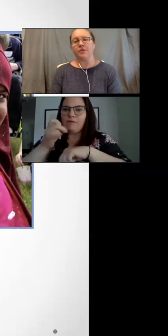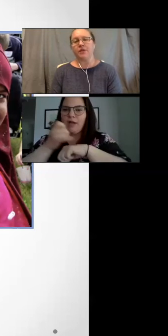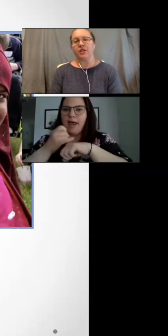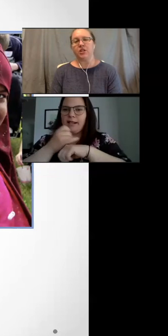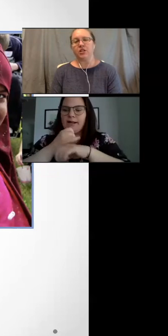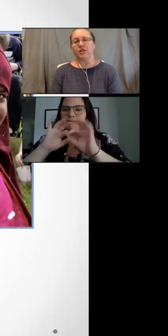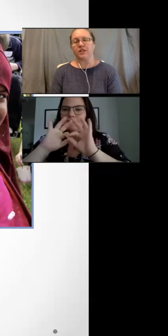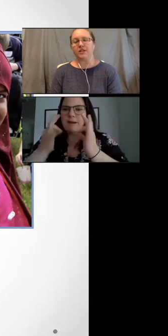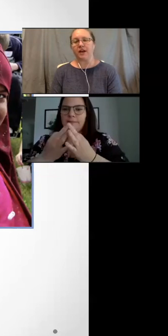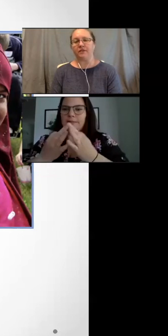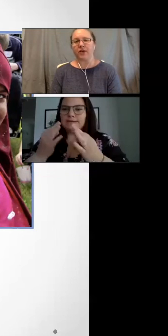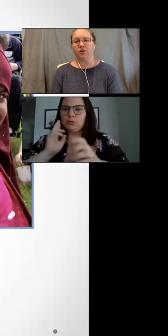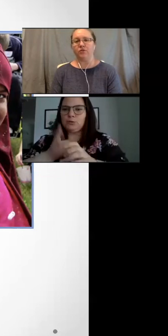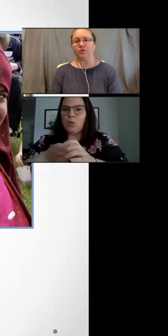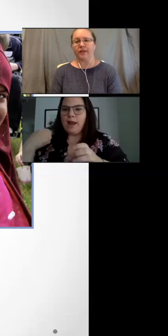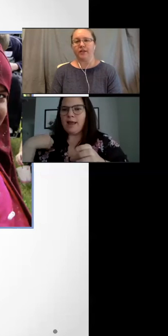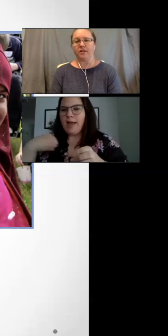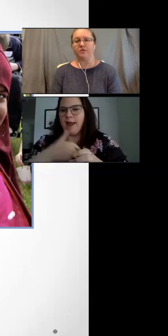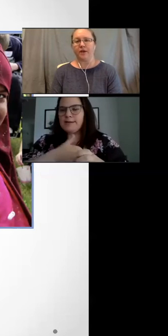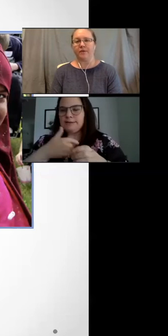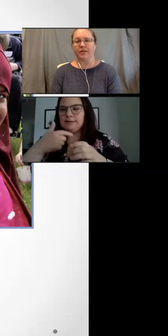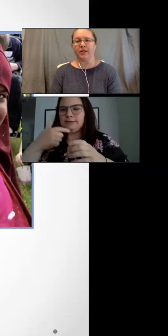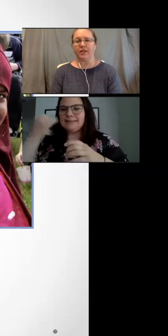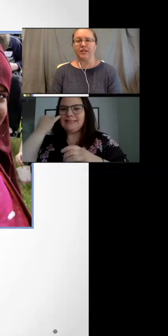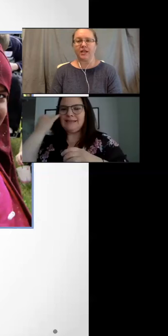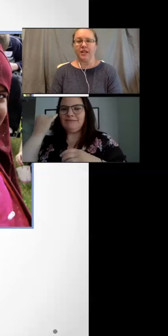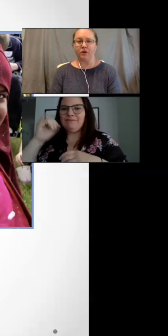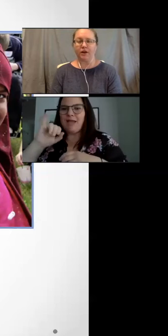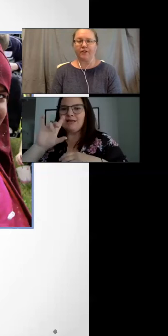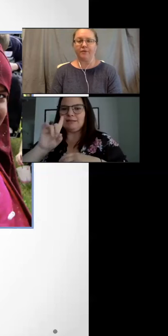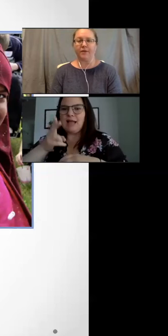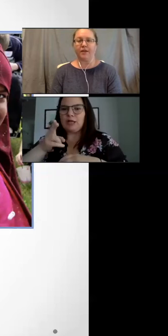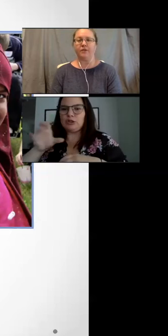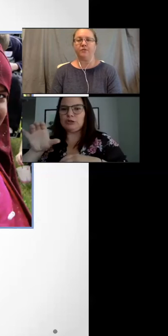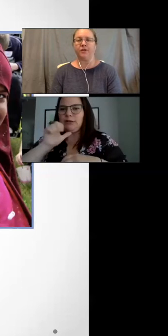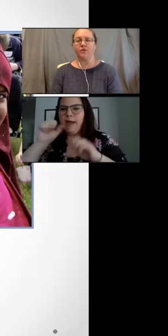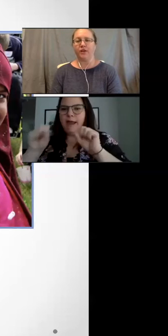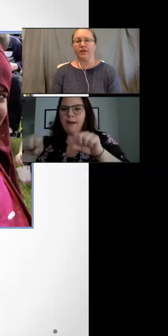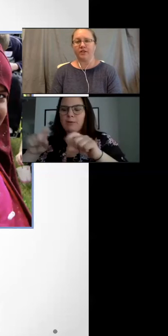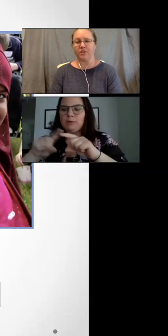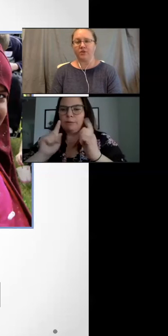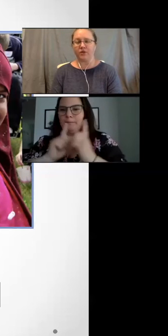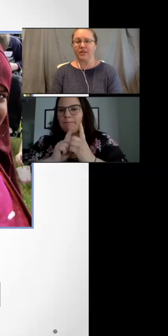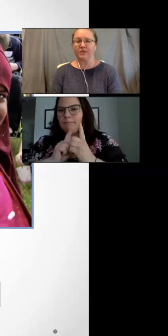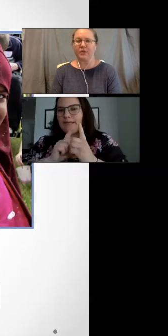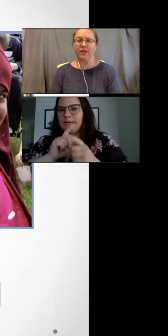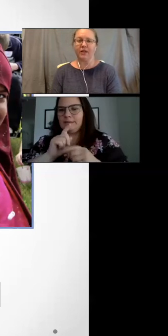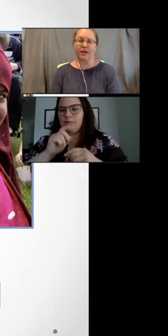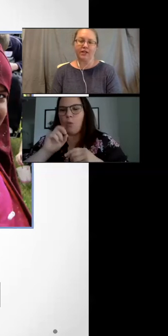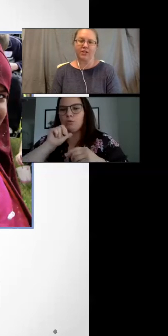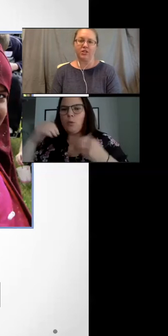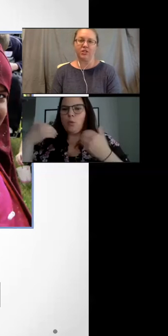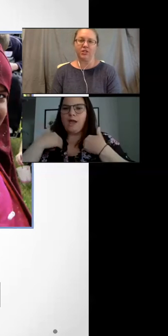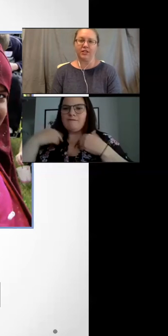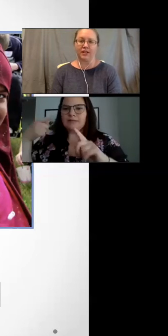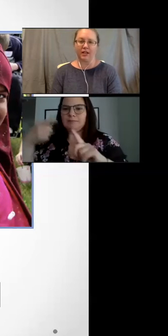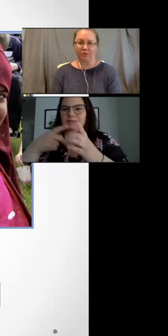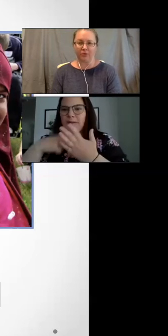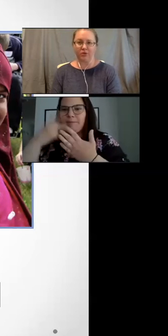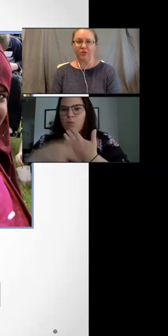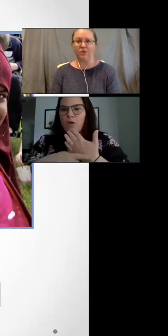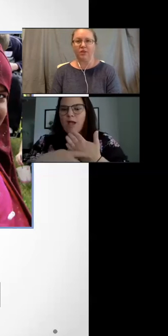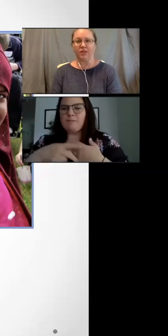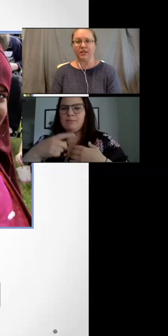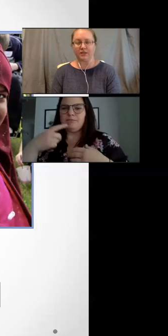Sometimes PDHHS does have a Vancouver Island family day, or a family from Vancouver Island join us when IDHHC is